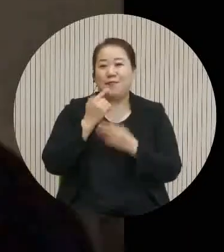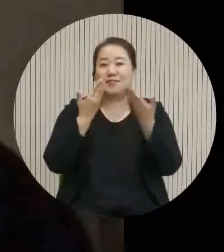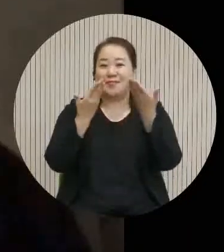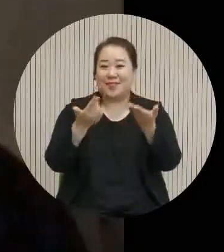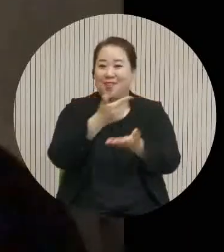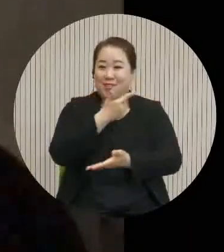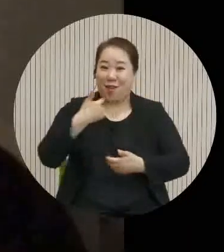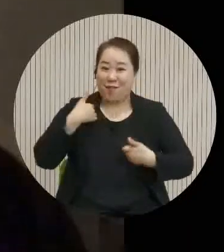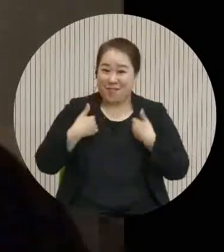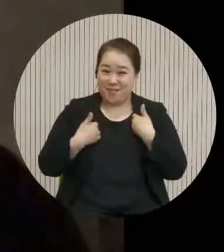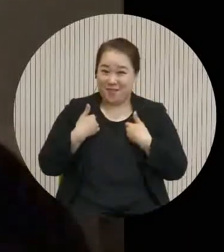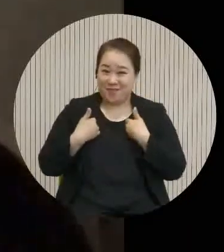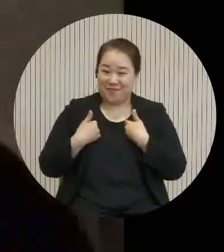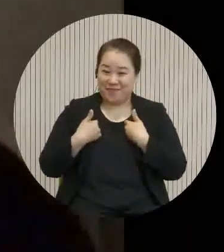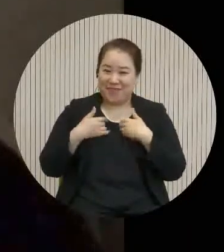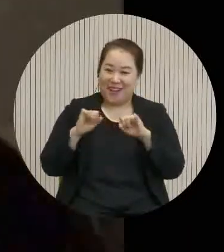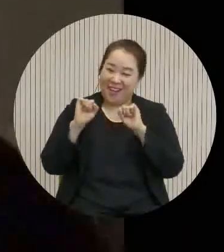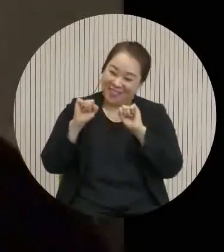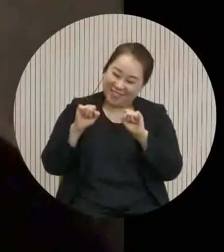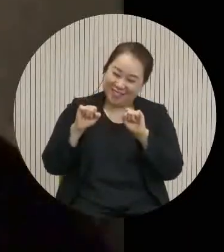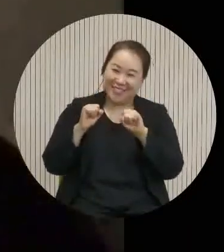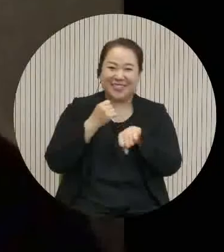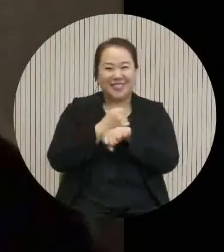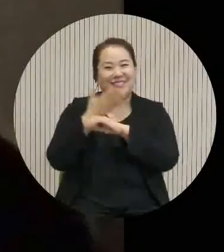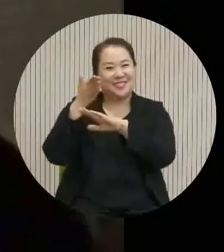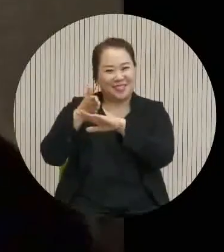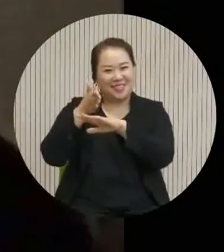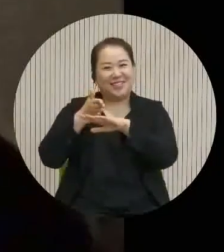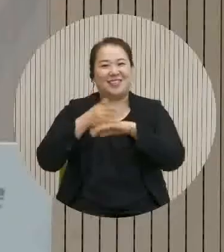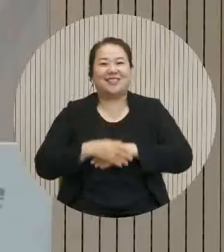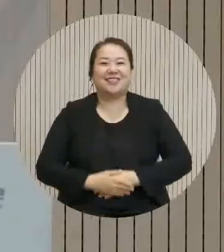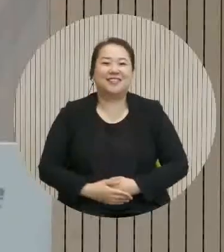goodbye. Okay, bye everybody. Thank you.